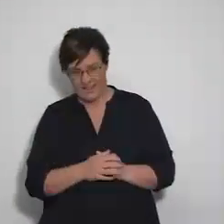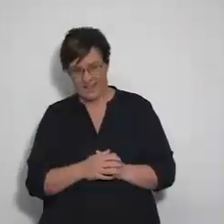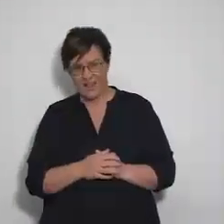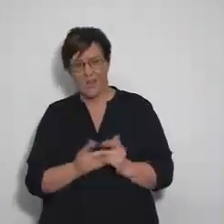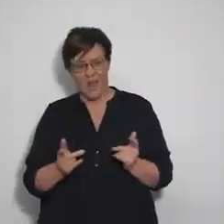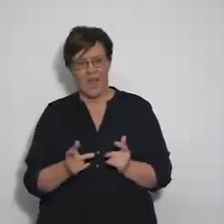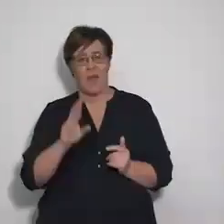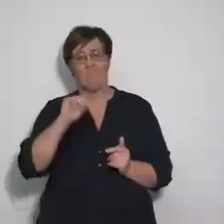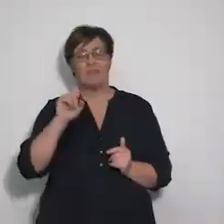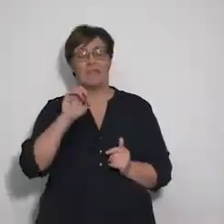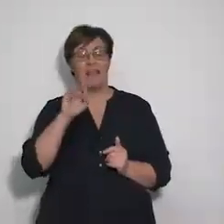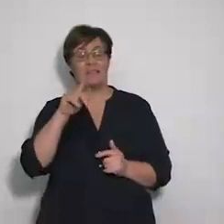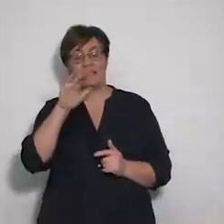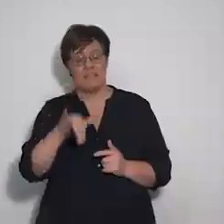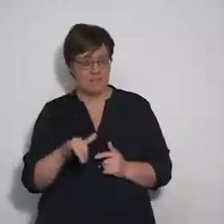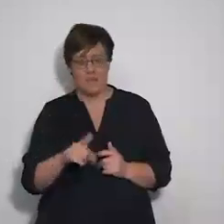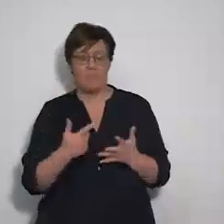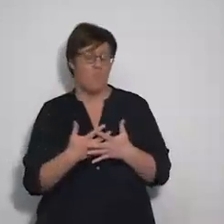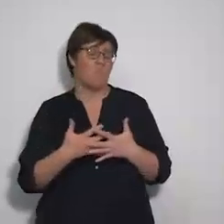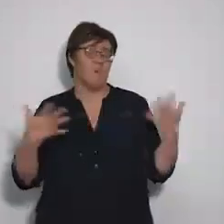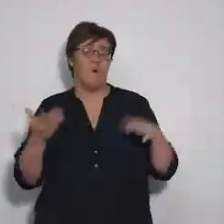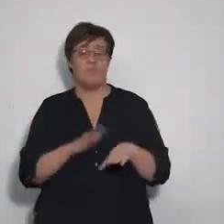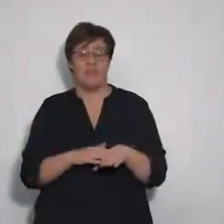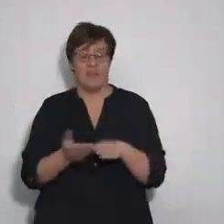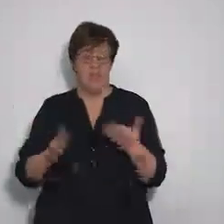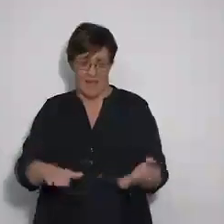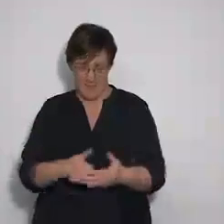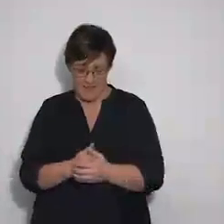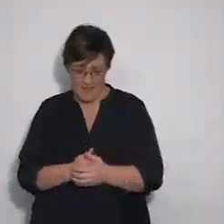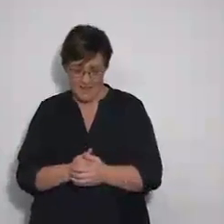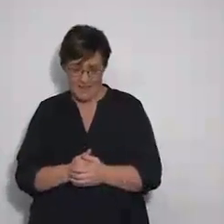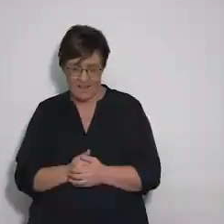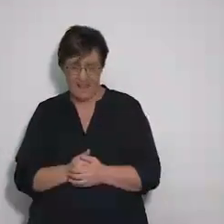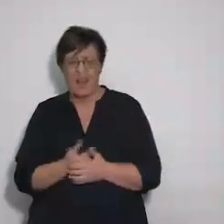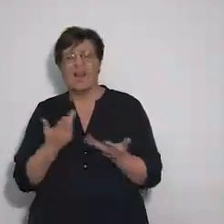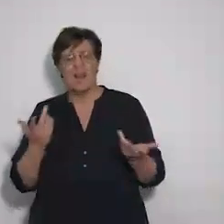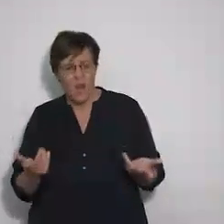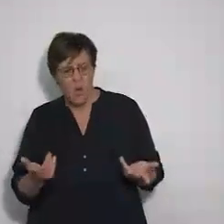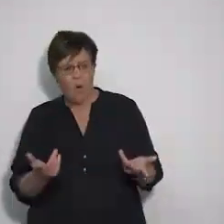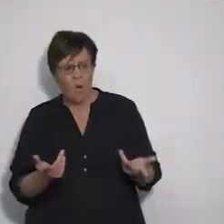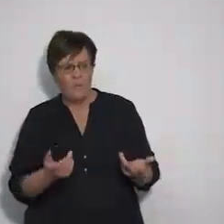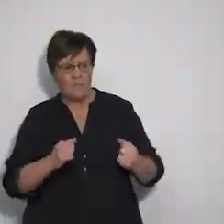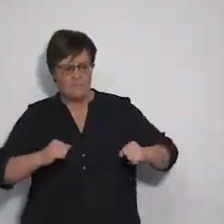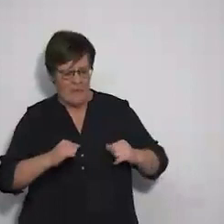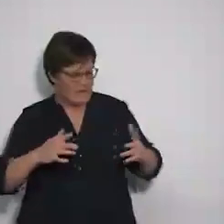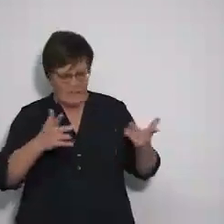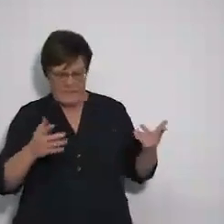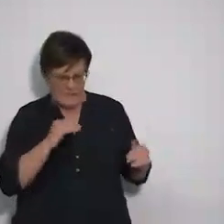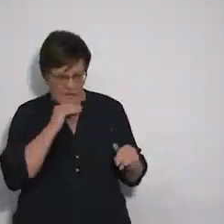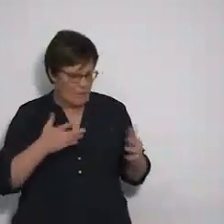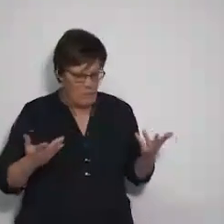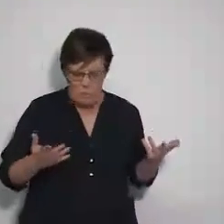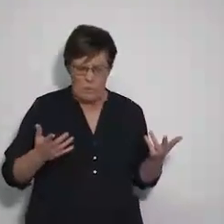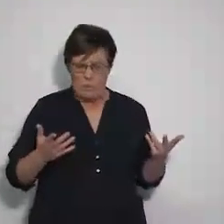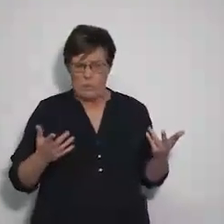population. Natality, or the birth rate, is greater than the death rate. But then things start to